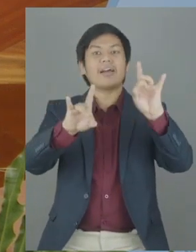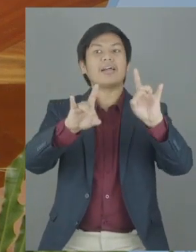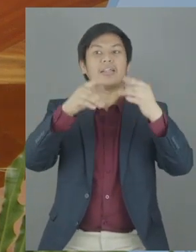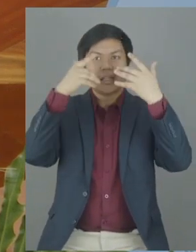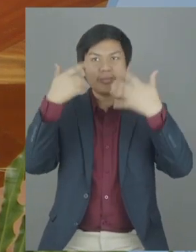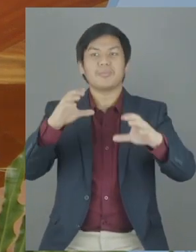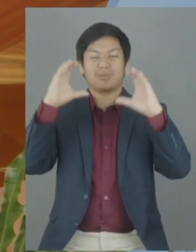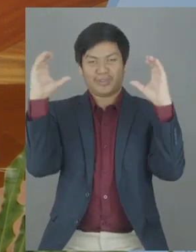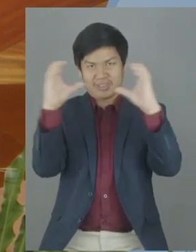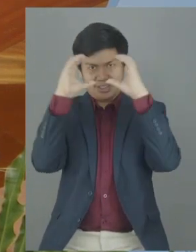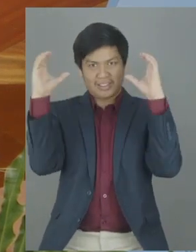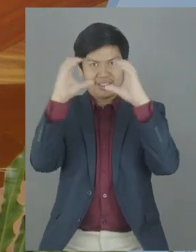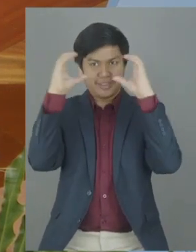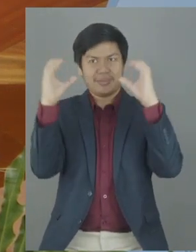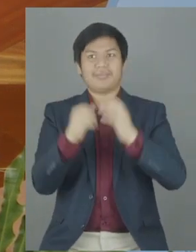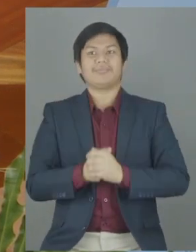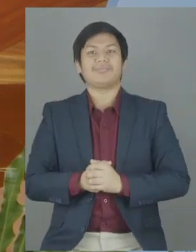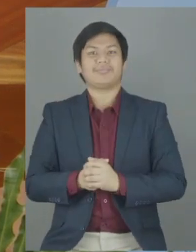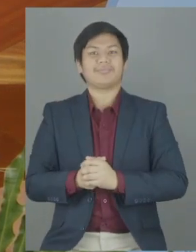celebrate.